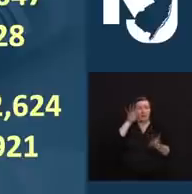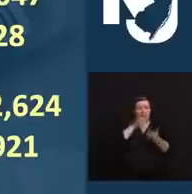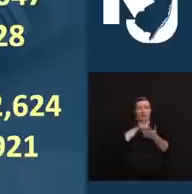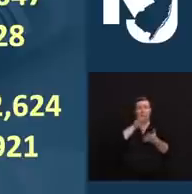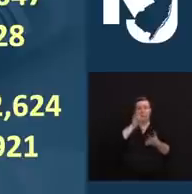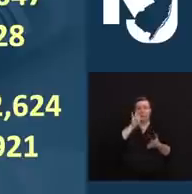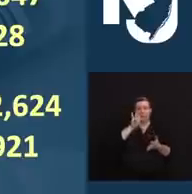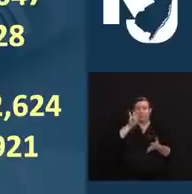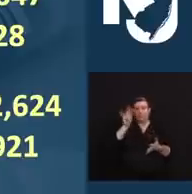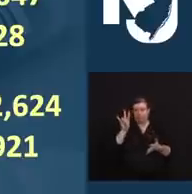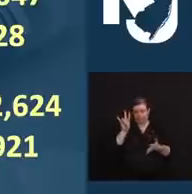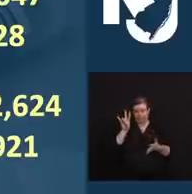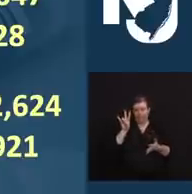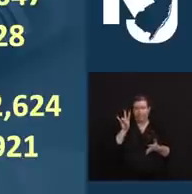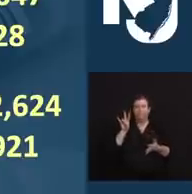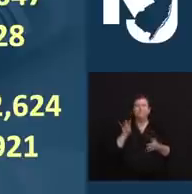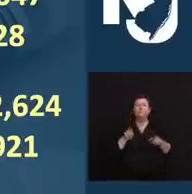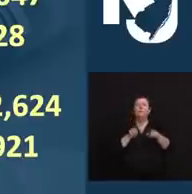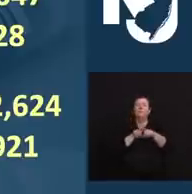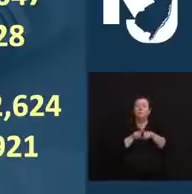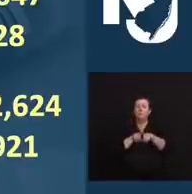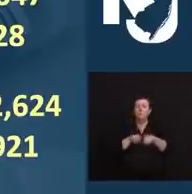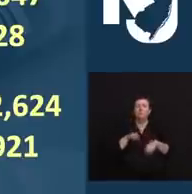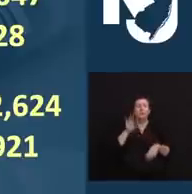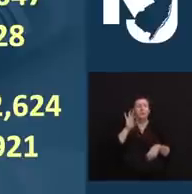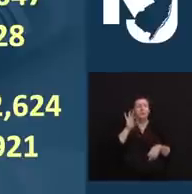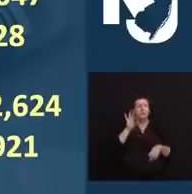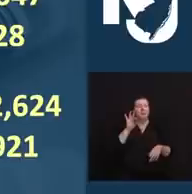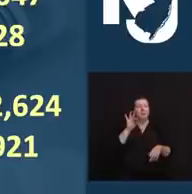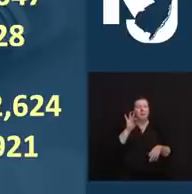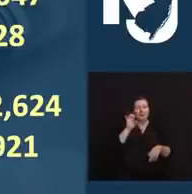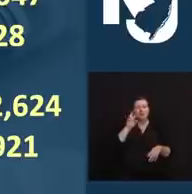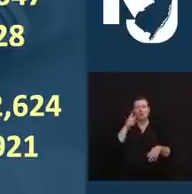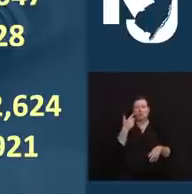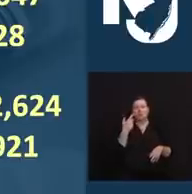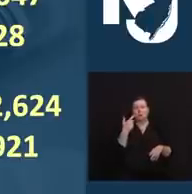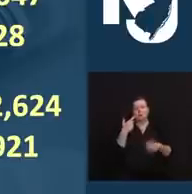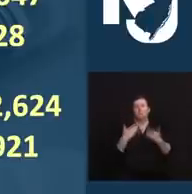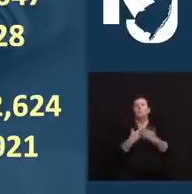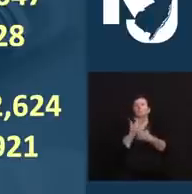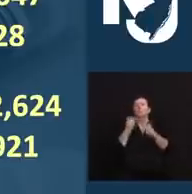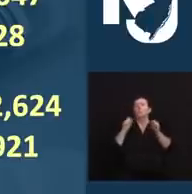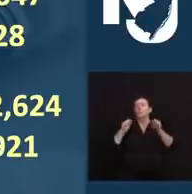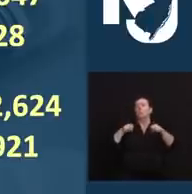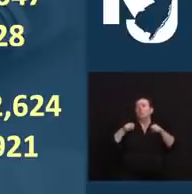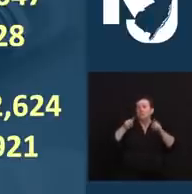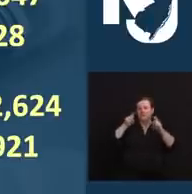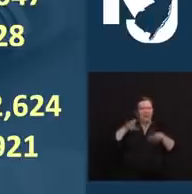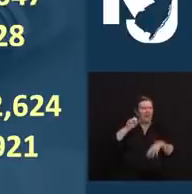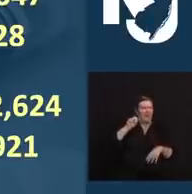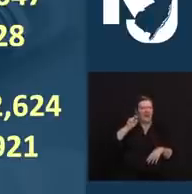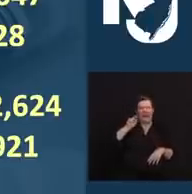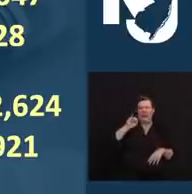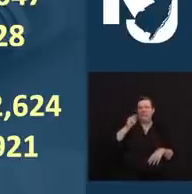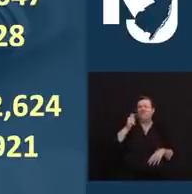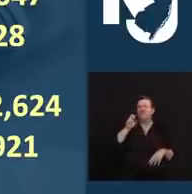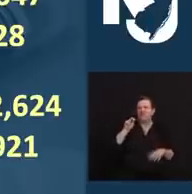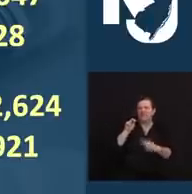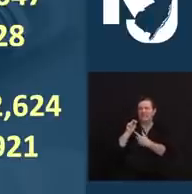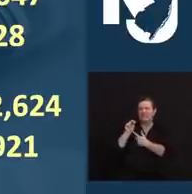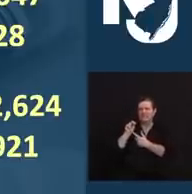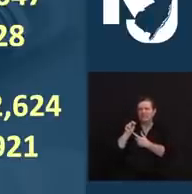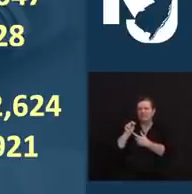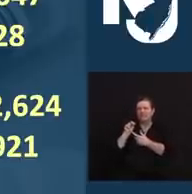504,647. In addition, 921 new probable cases based on antigen testing, the so-called rapid tests,